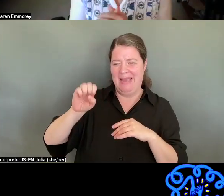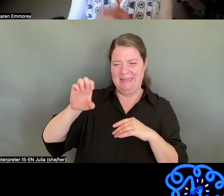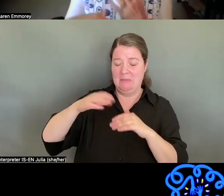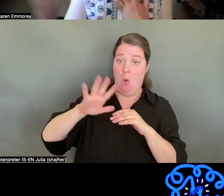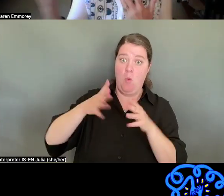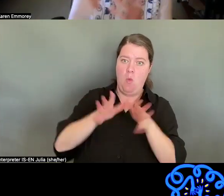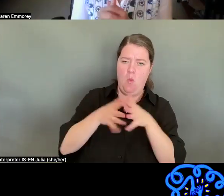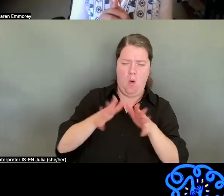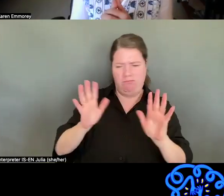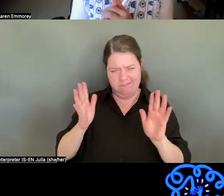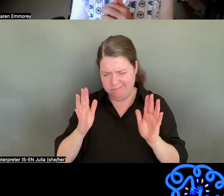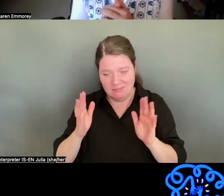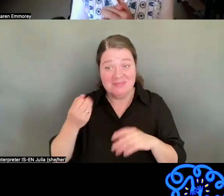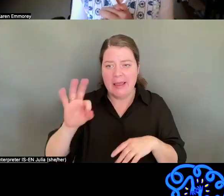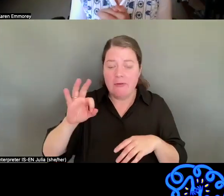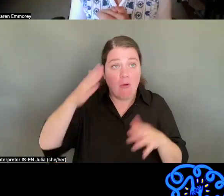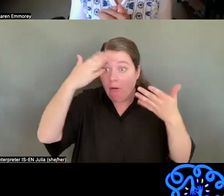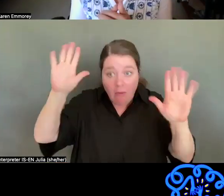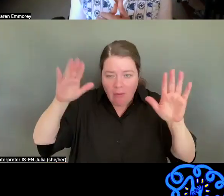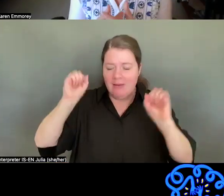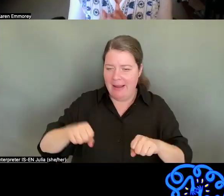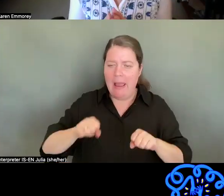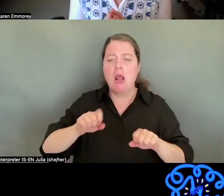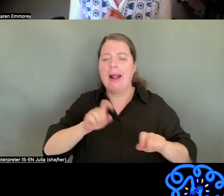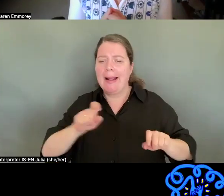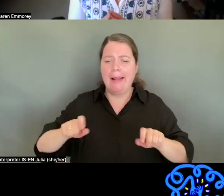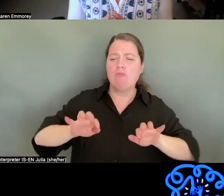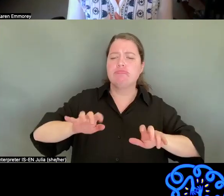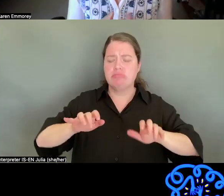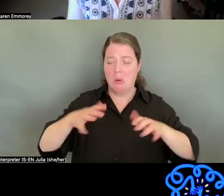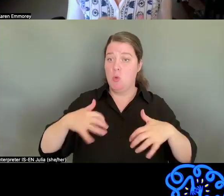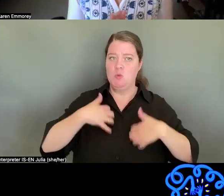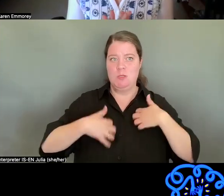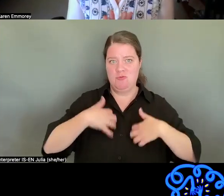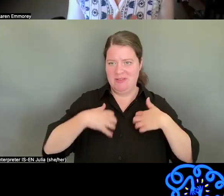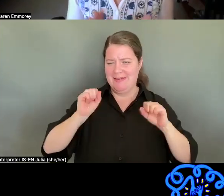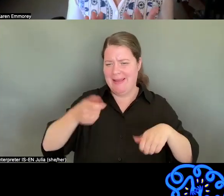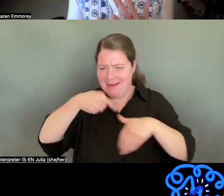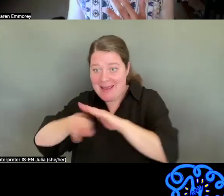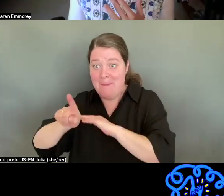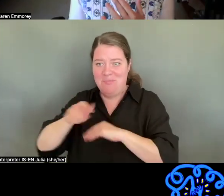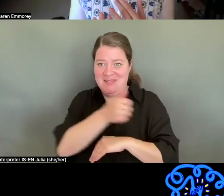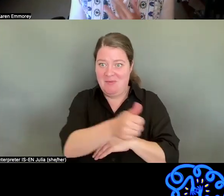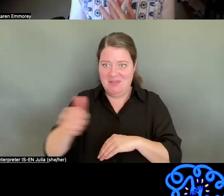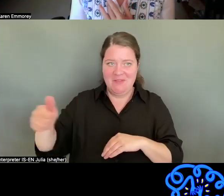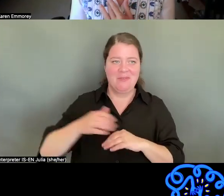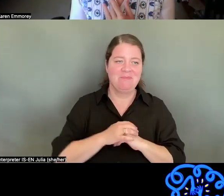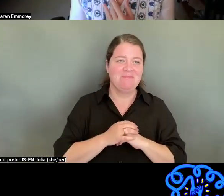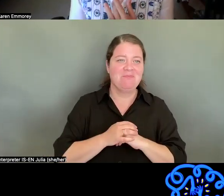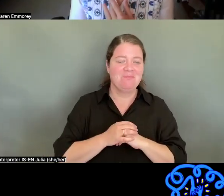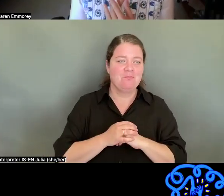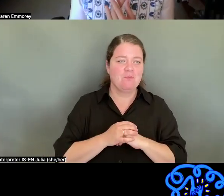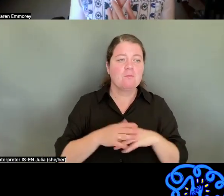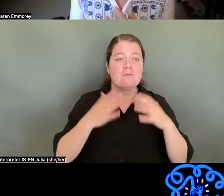don't, please go and play with it. It's really quite interesting. The database includes ratings